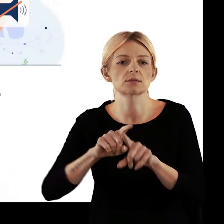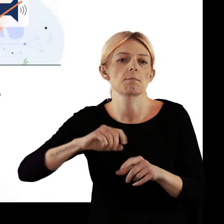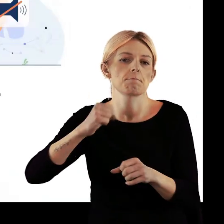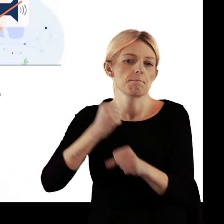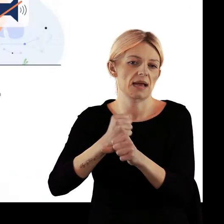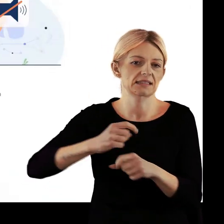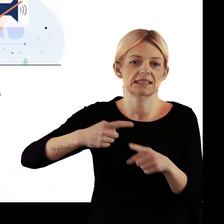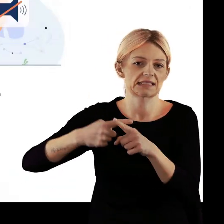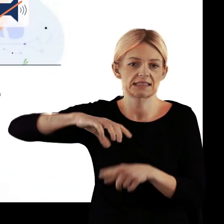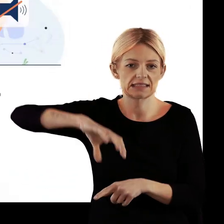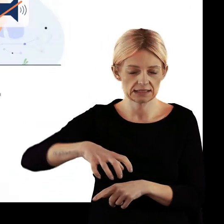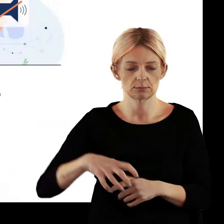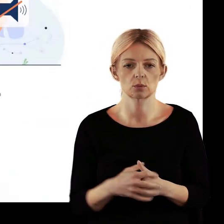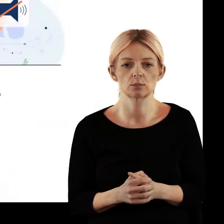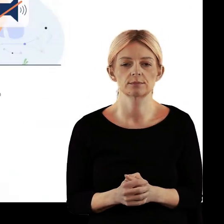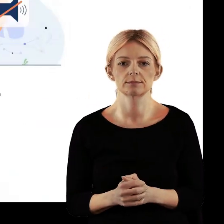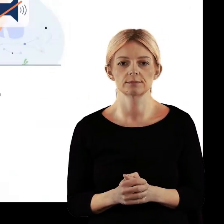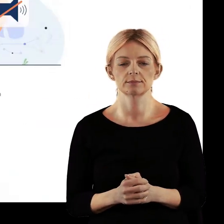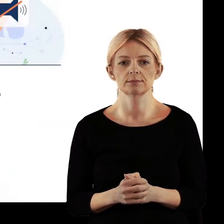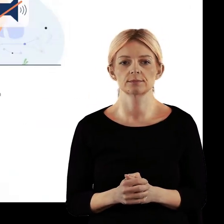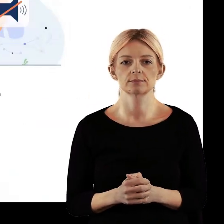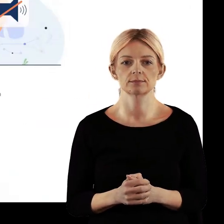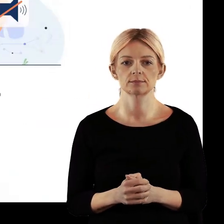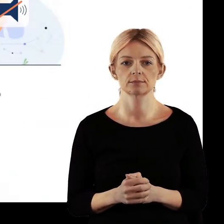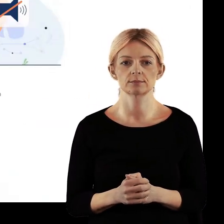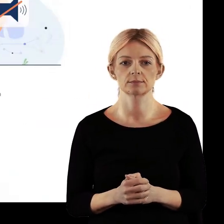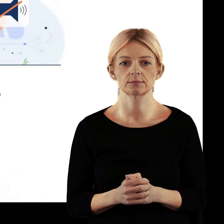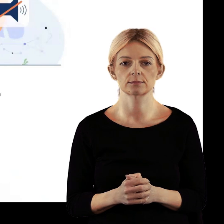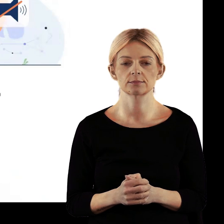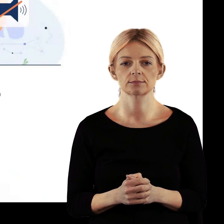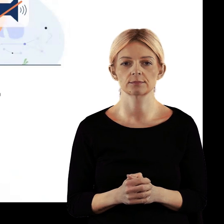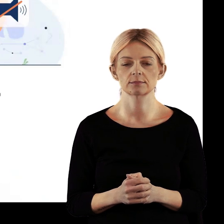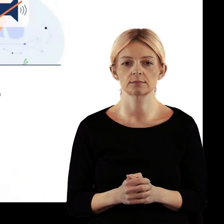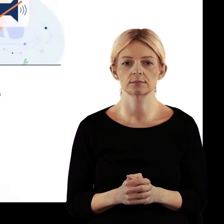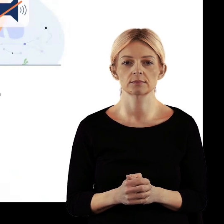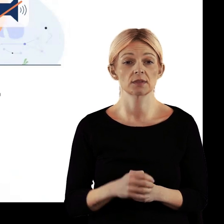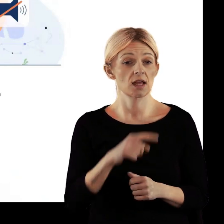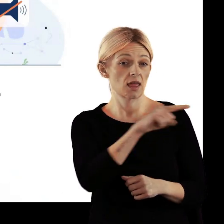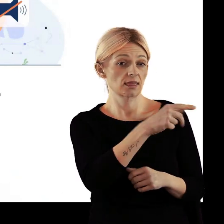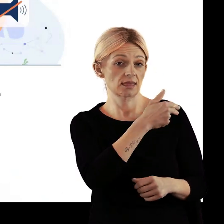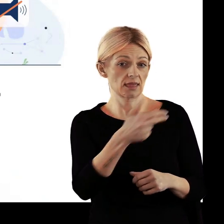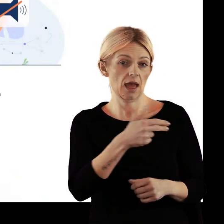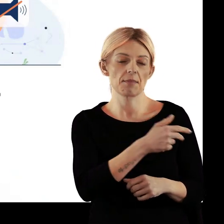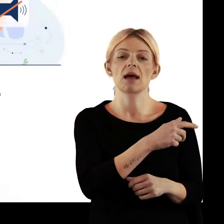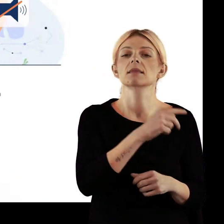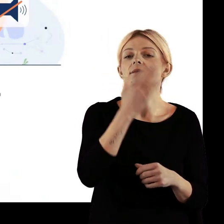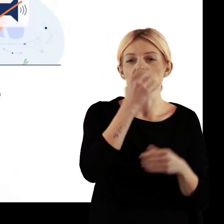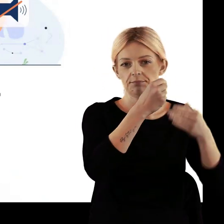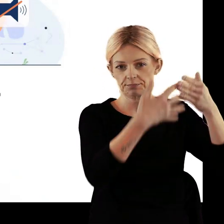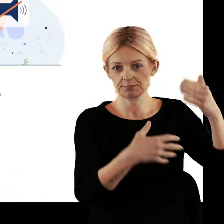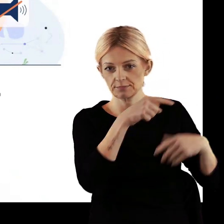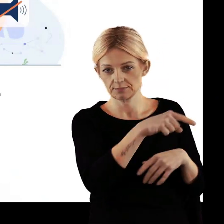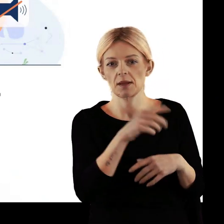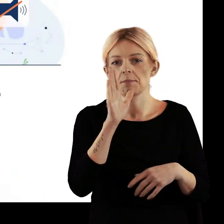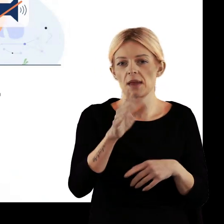The content of this topic is as follows. First, we'll talk about the communication process itself, so how it